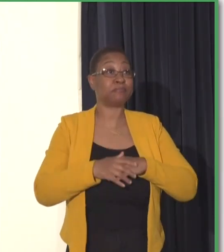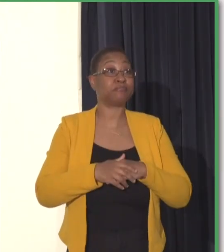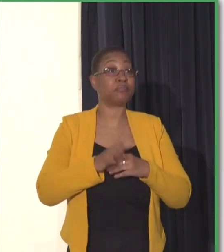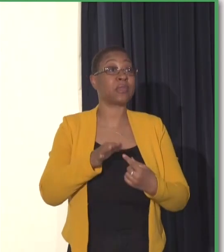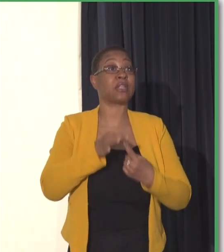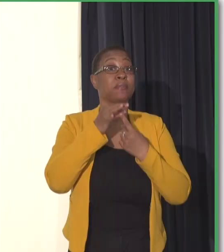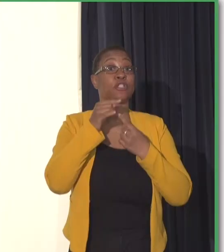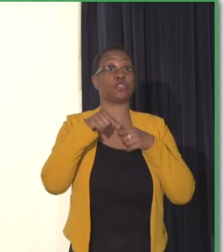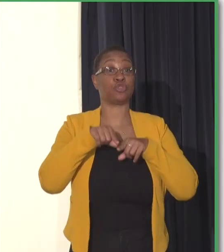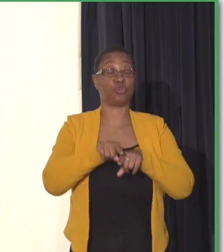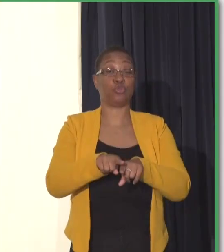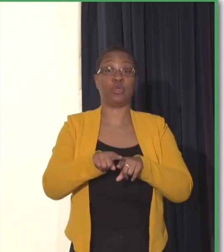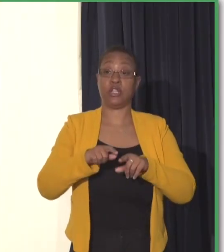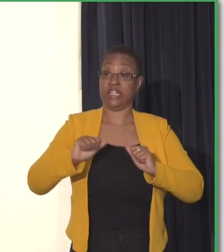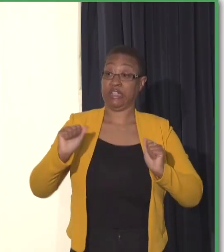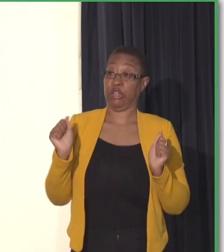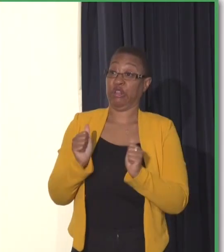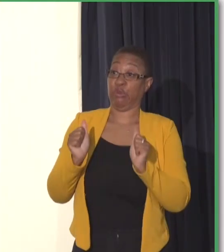Especially during this inclement weather.